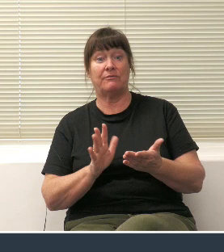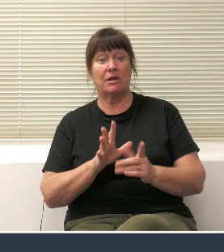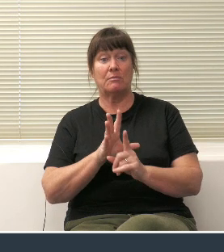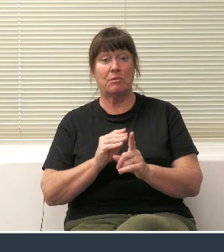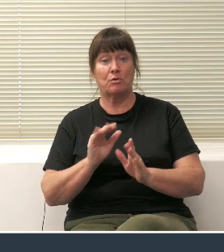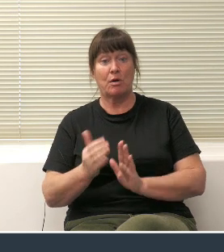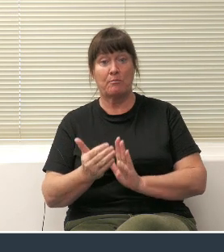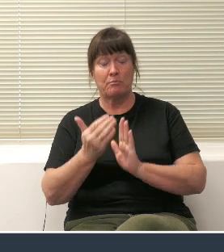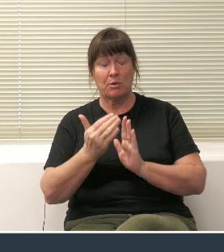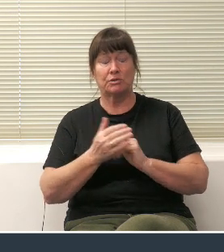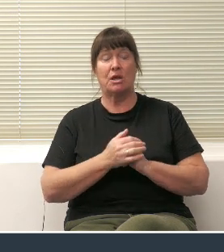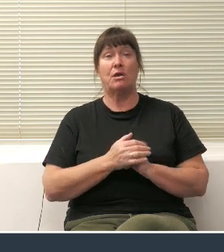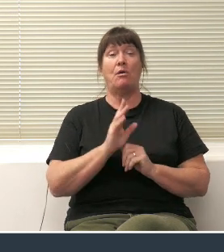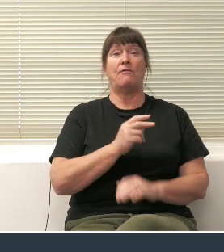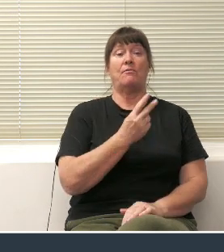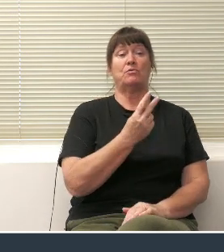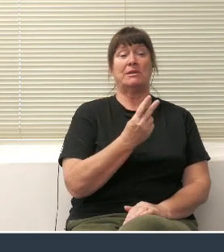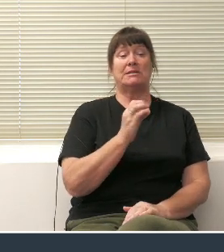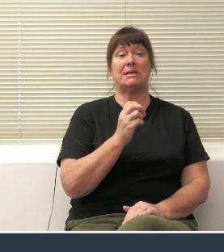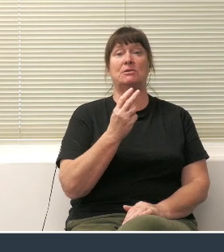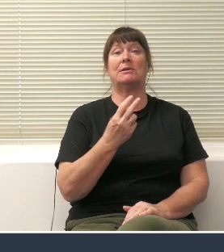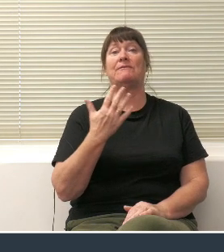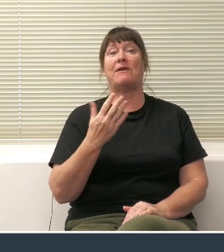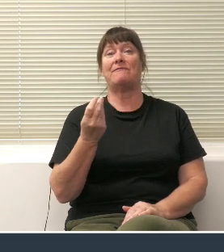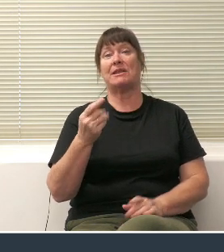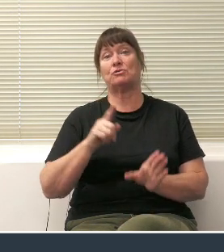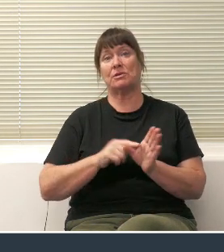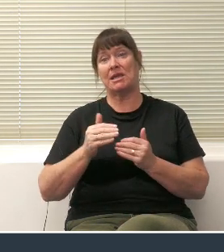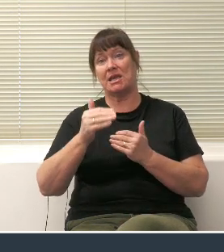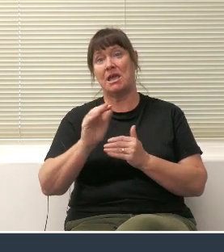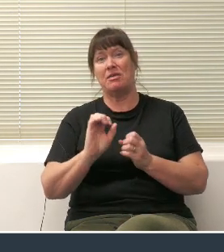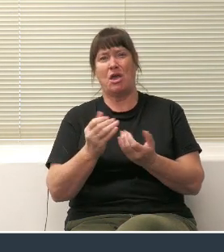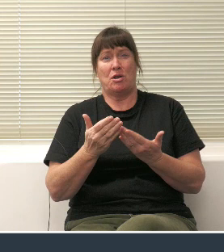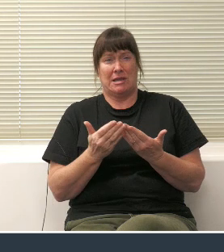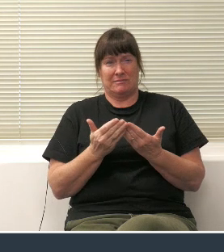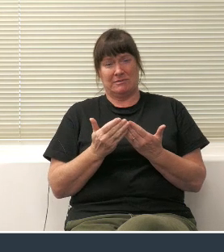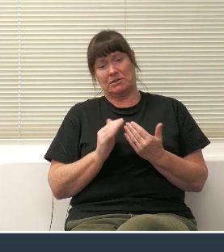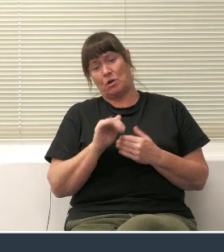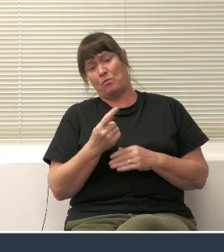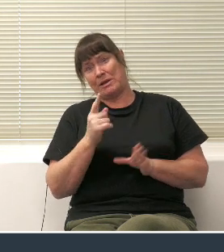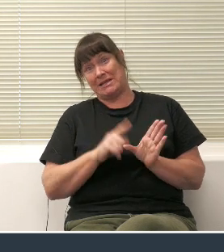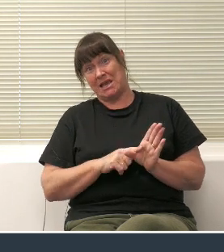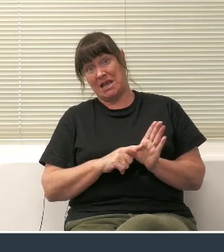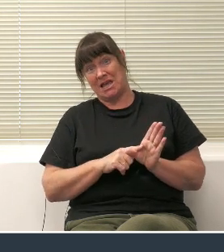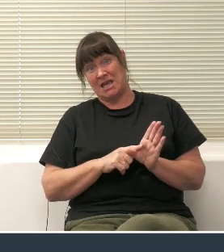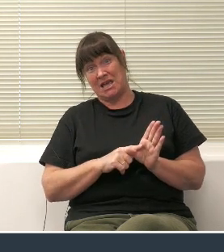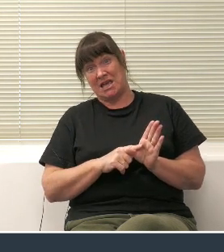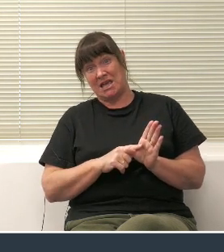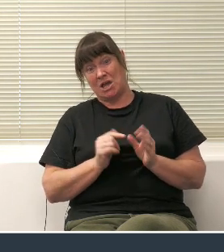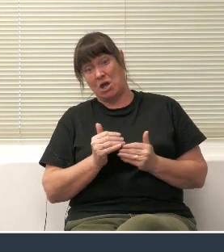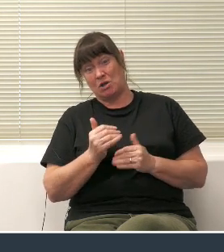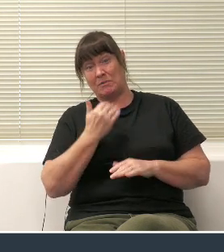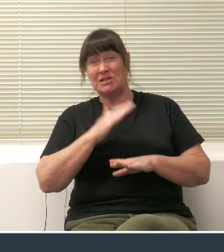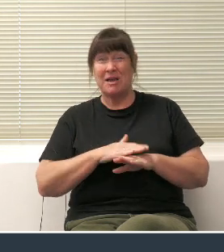From the 2025 financial year. So that's only giving us just over a year. Is that a bit of an